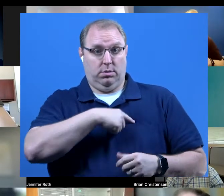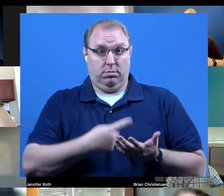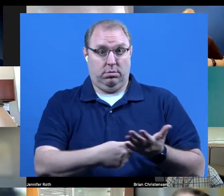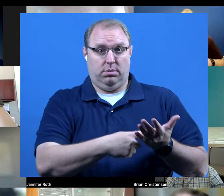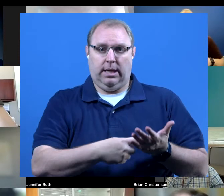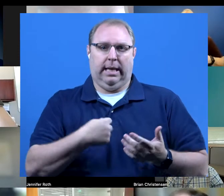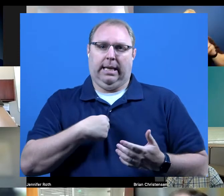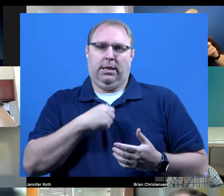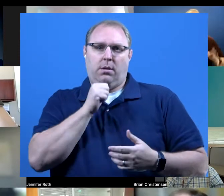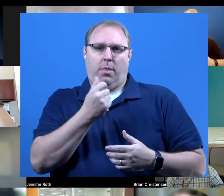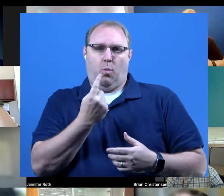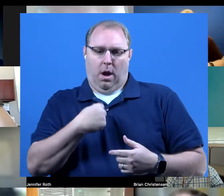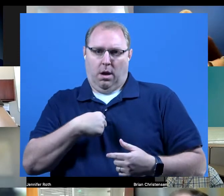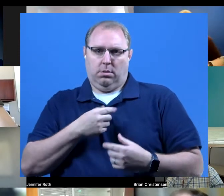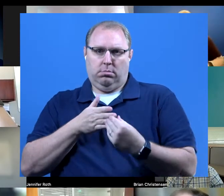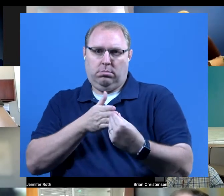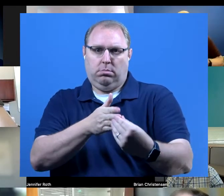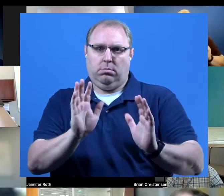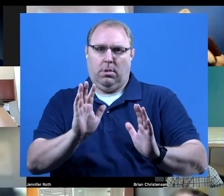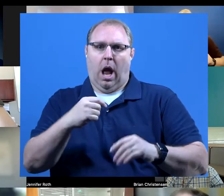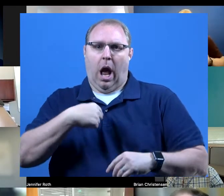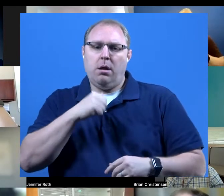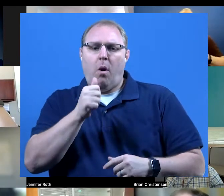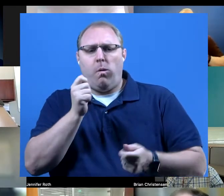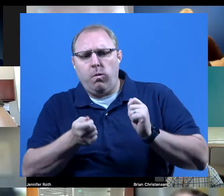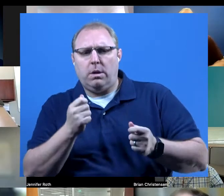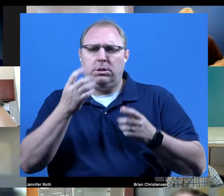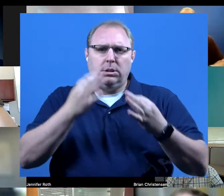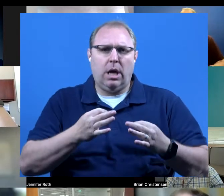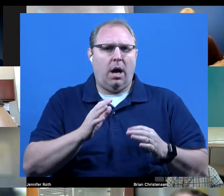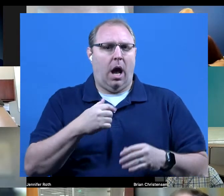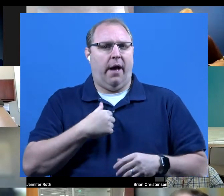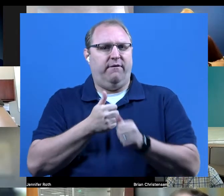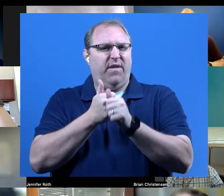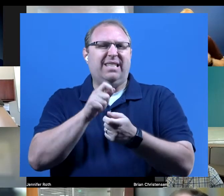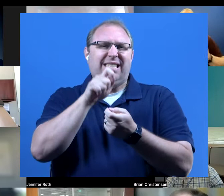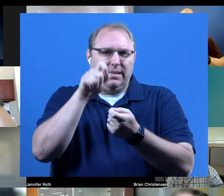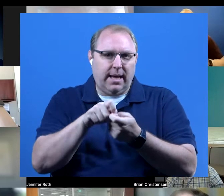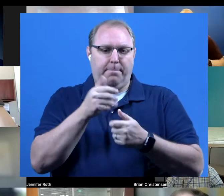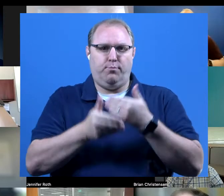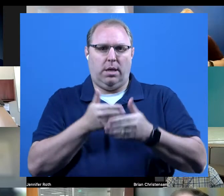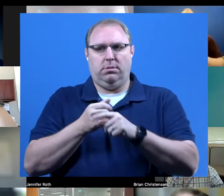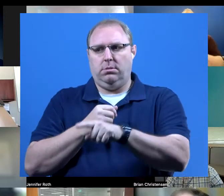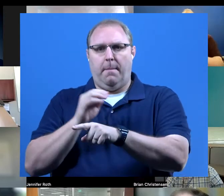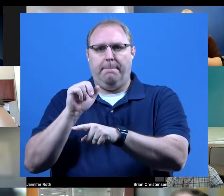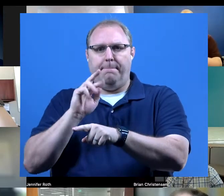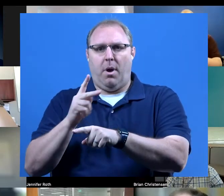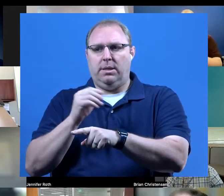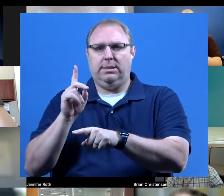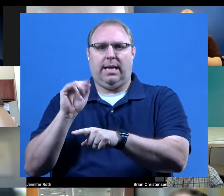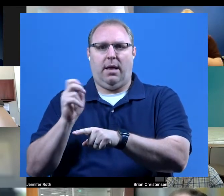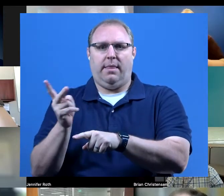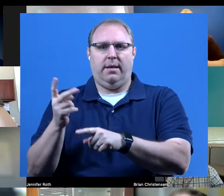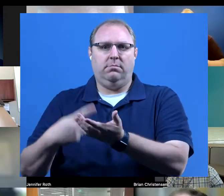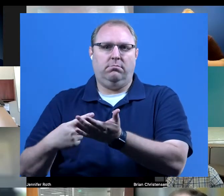staff have medical issues, I don't navigate them. I follow the exact same